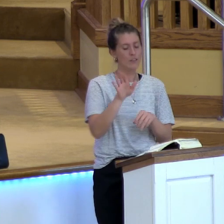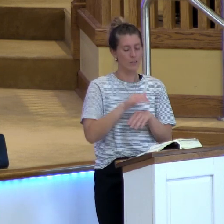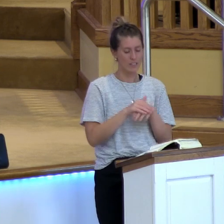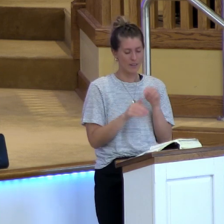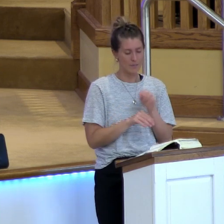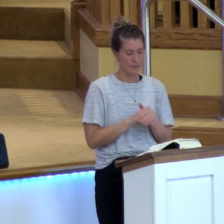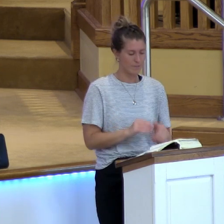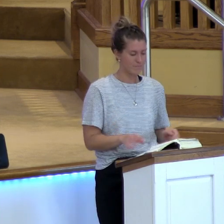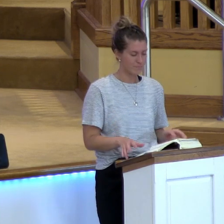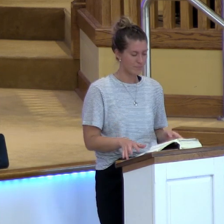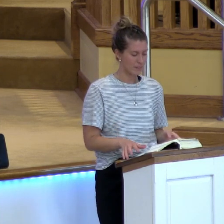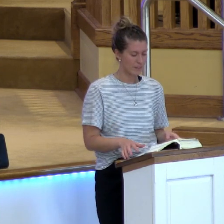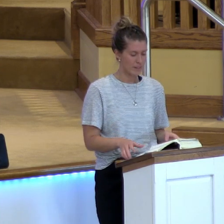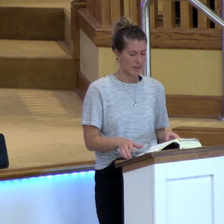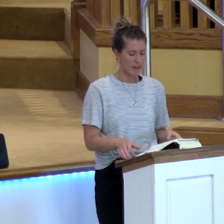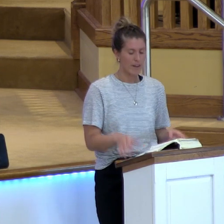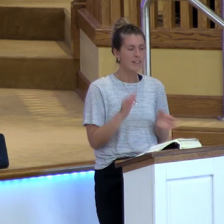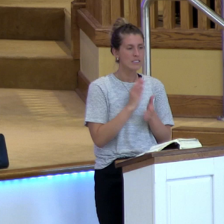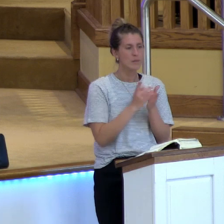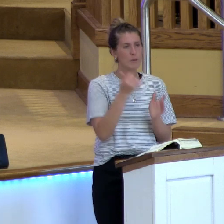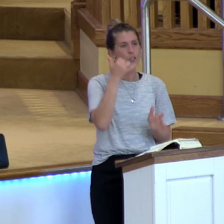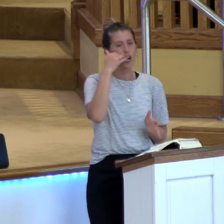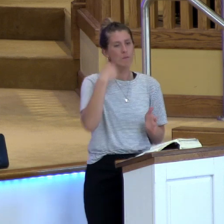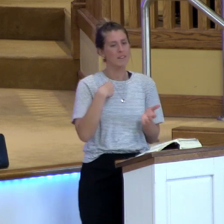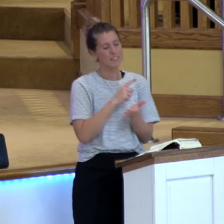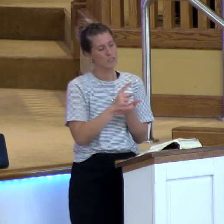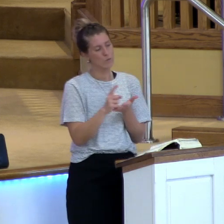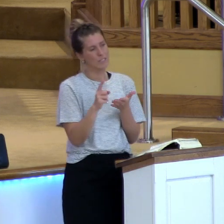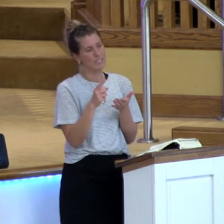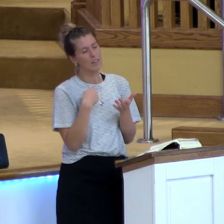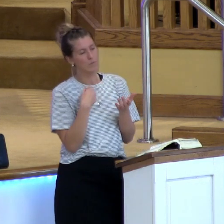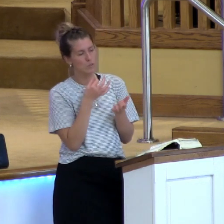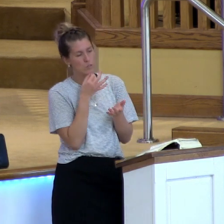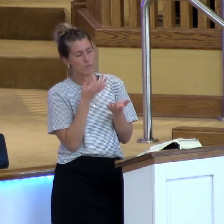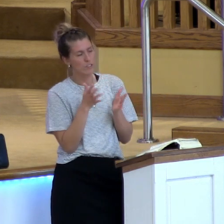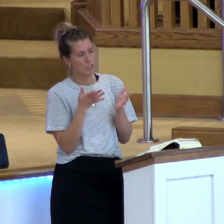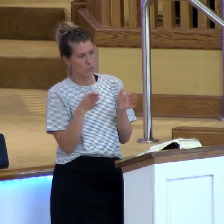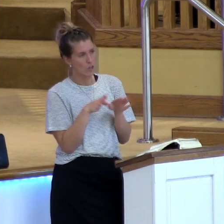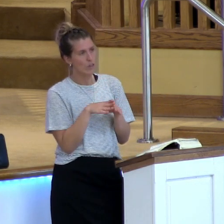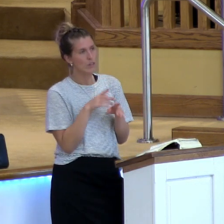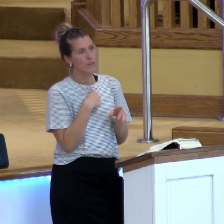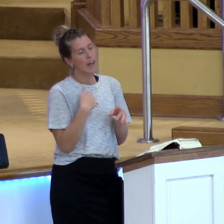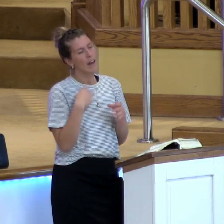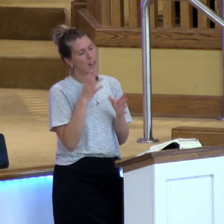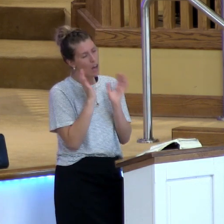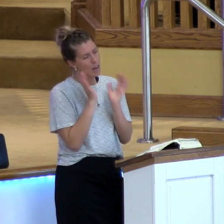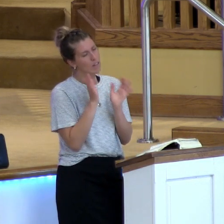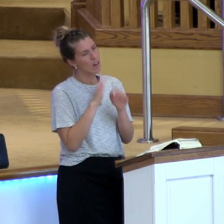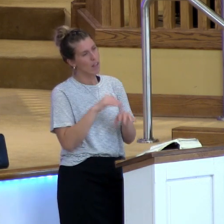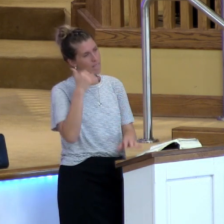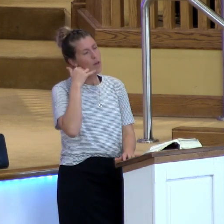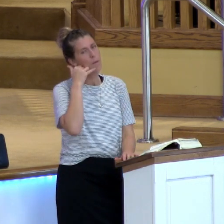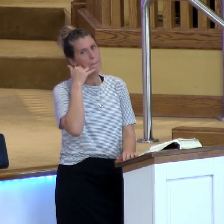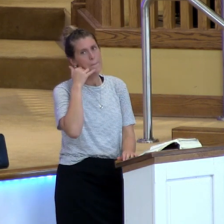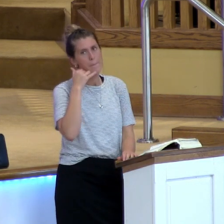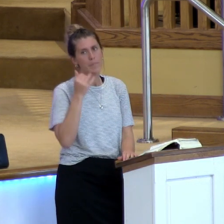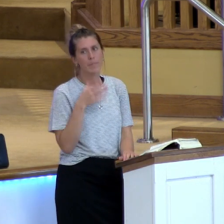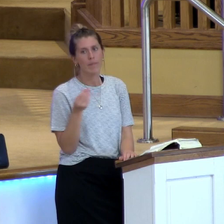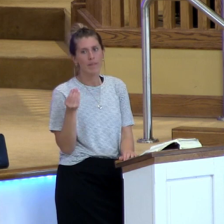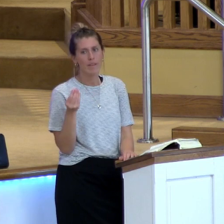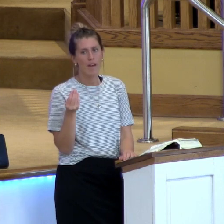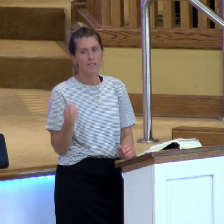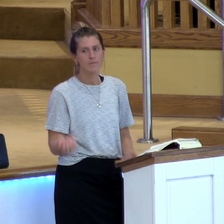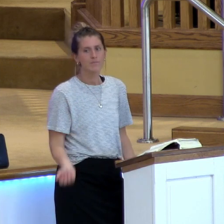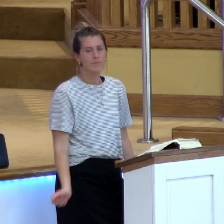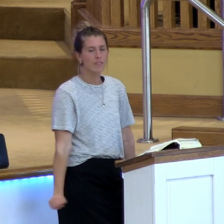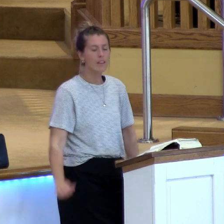comfort. Somebody called me this week to talk to me about this. I'll close with this. And we had a long conversation on the phone,